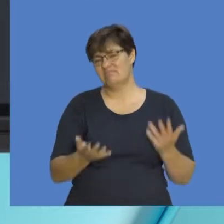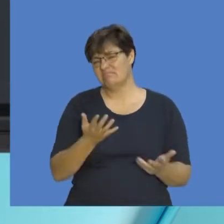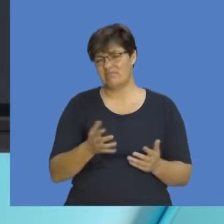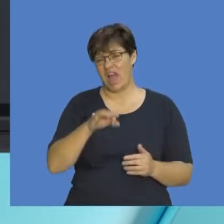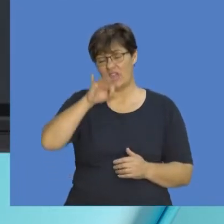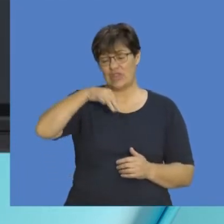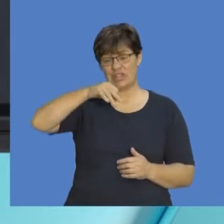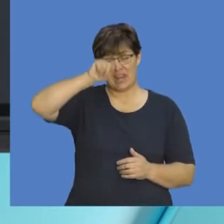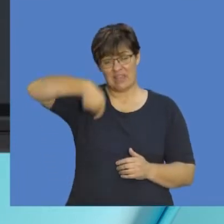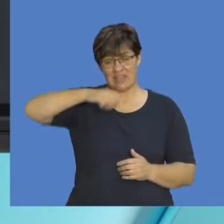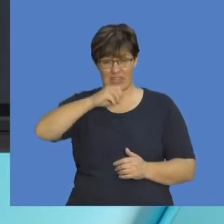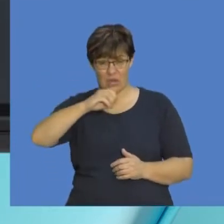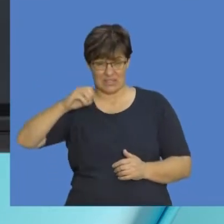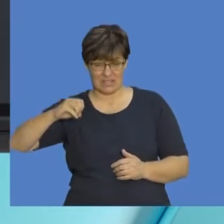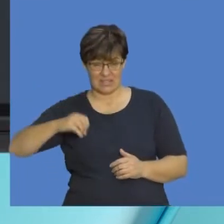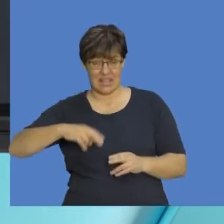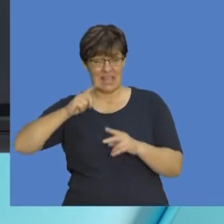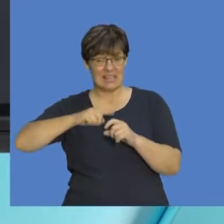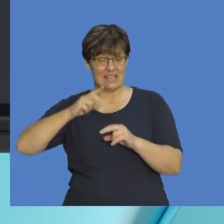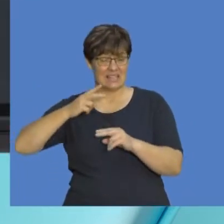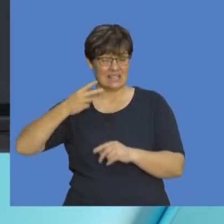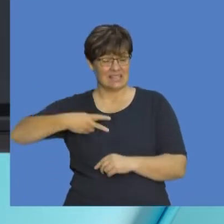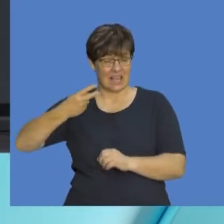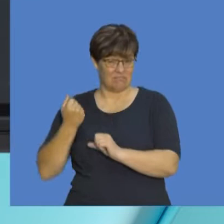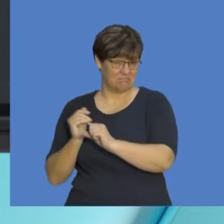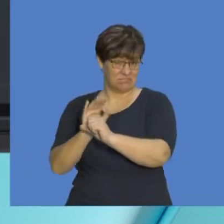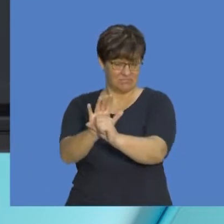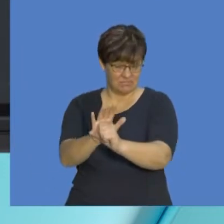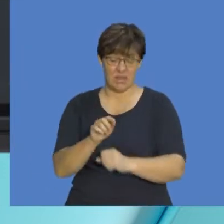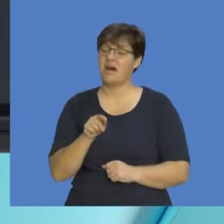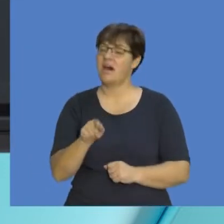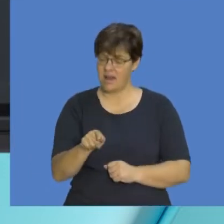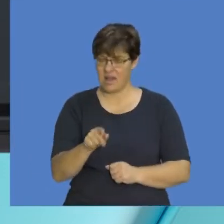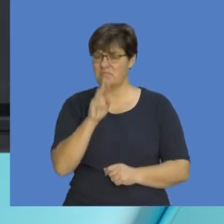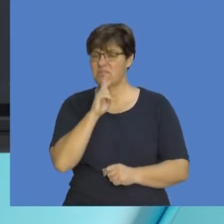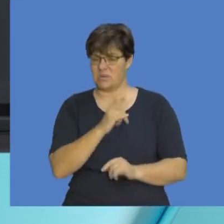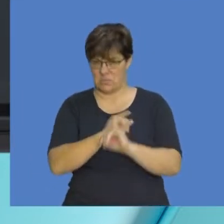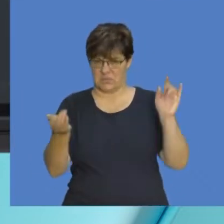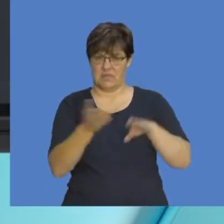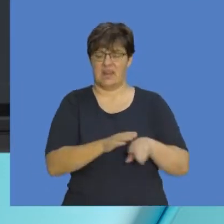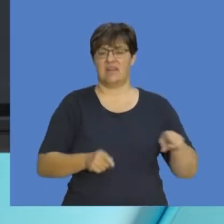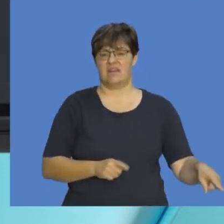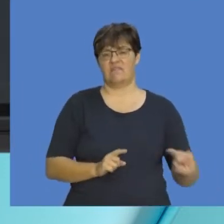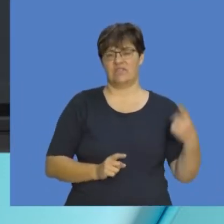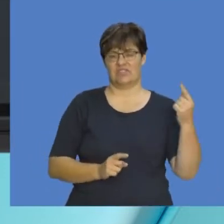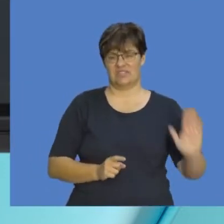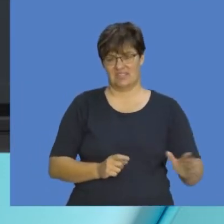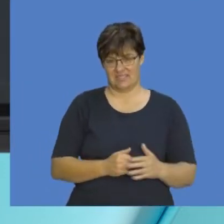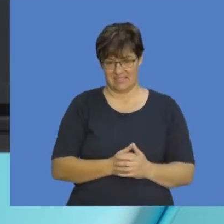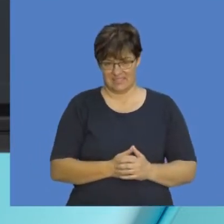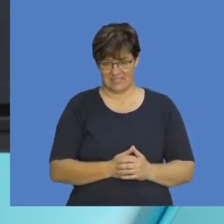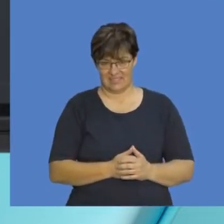about 13,000 cases in the second wave. It will be, yes, worse than the first wave. Do we